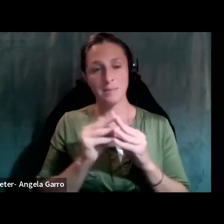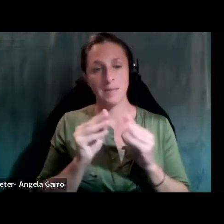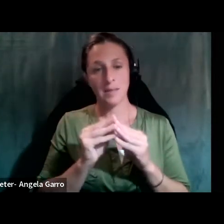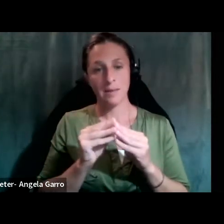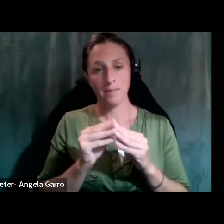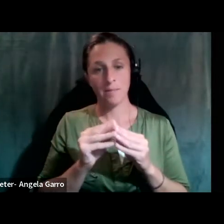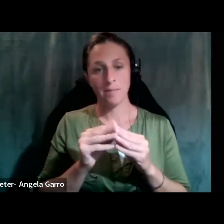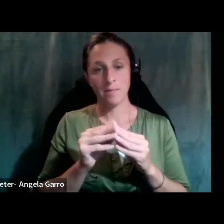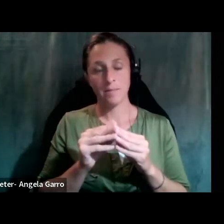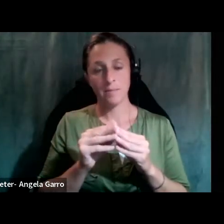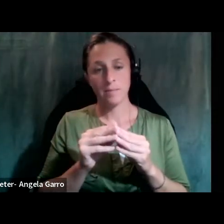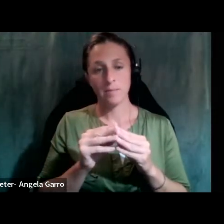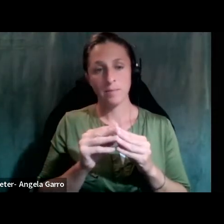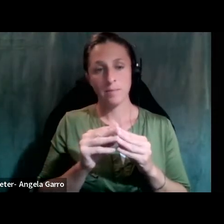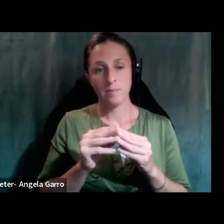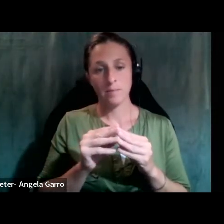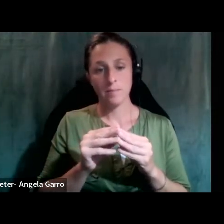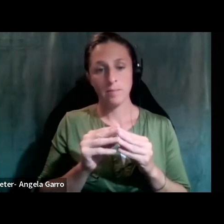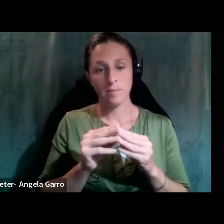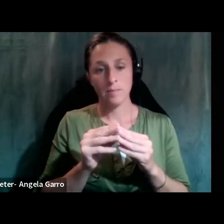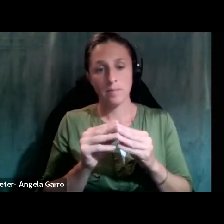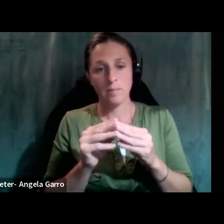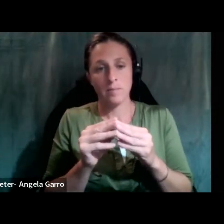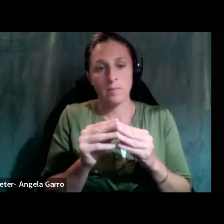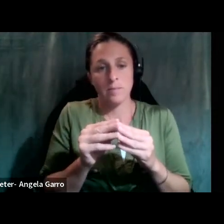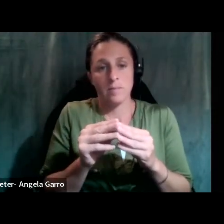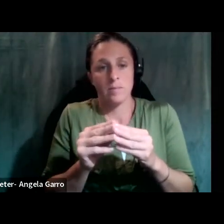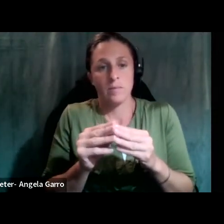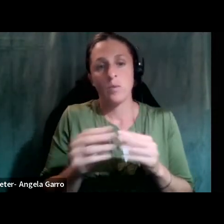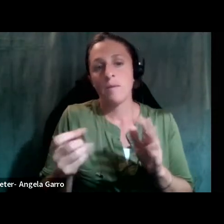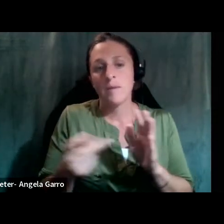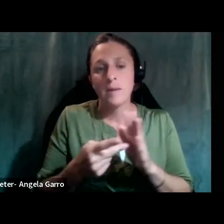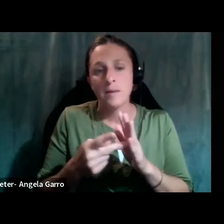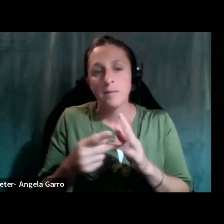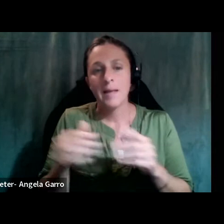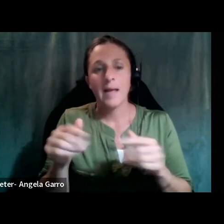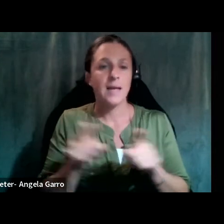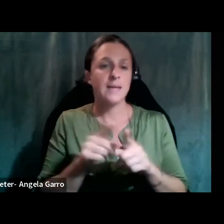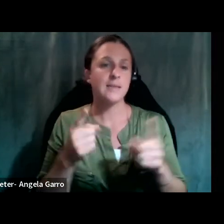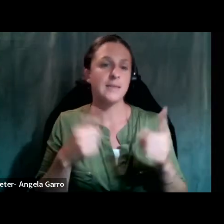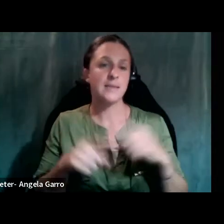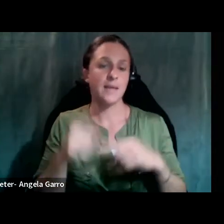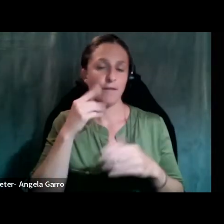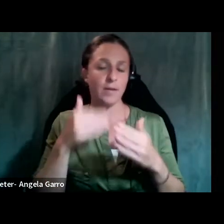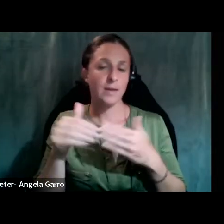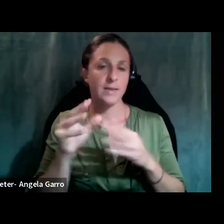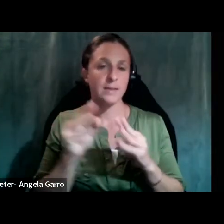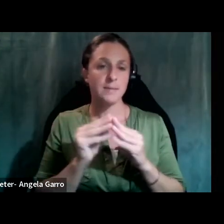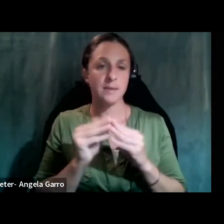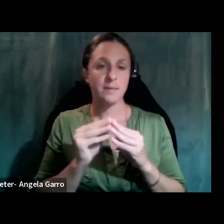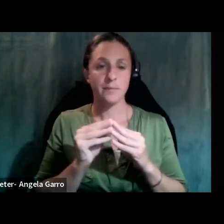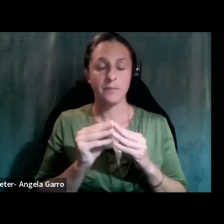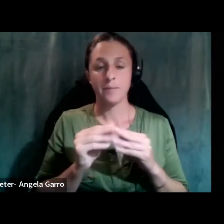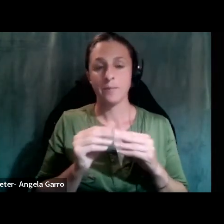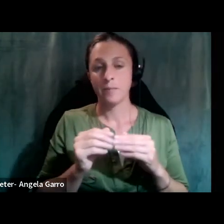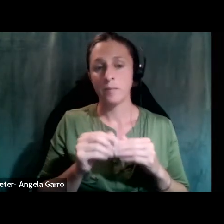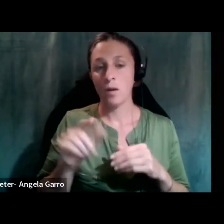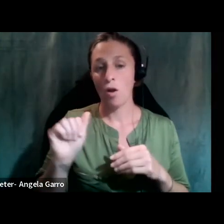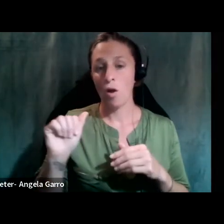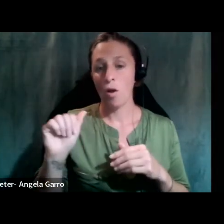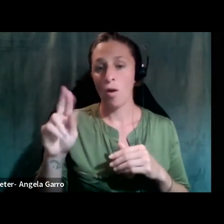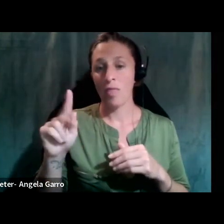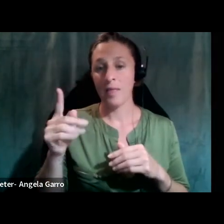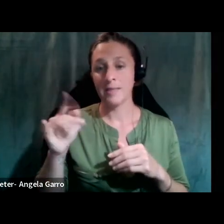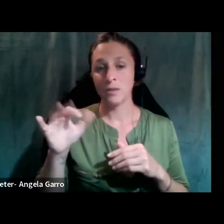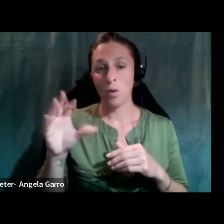Right. Yeah. But it Okay. wasn't under the It wasn't, topic. but yeah, so we'll have to just come back as a consent item at the next meeting. Is this now auténtico? Is it just